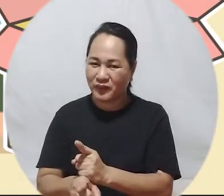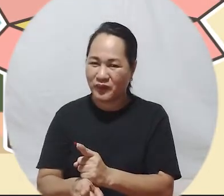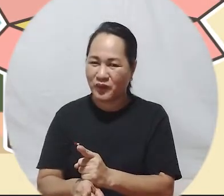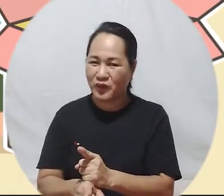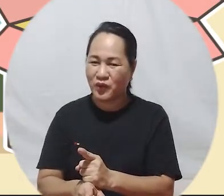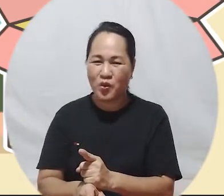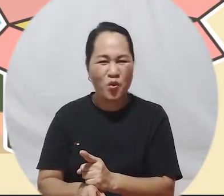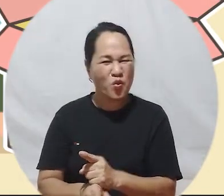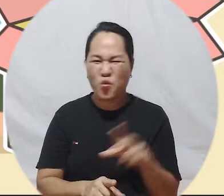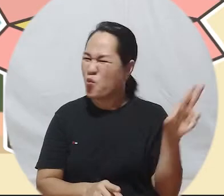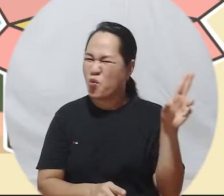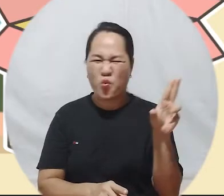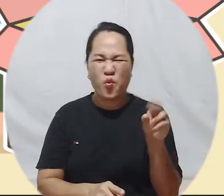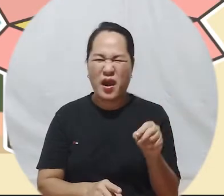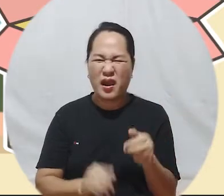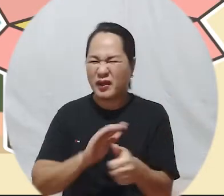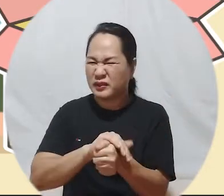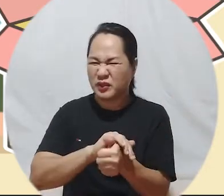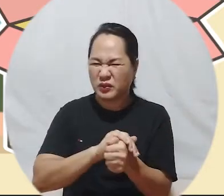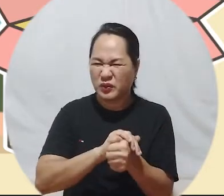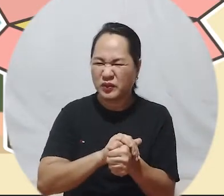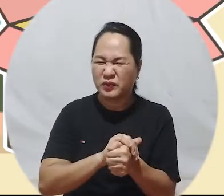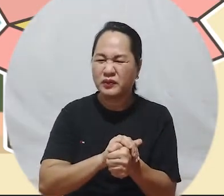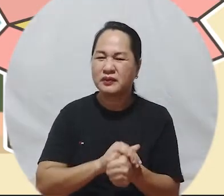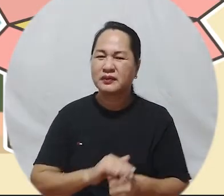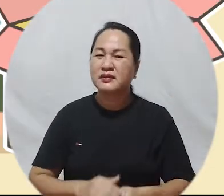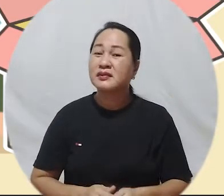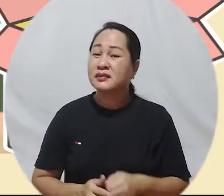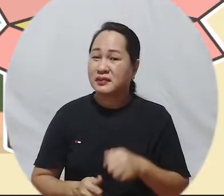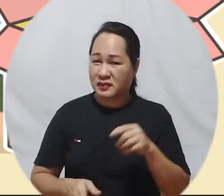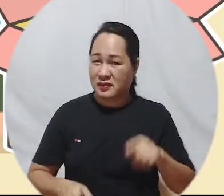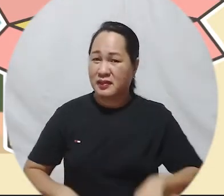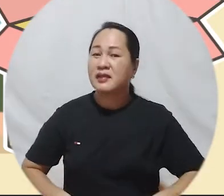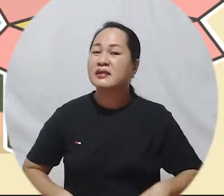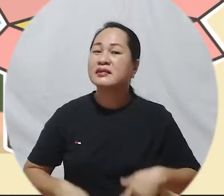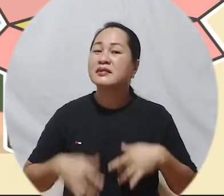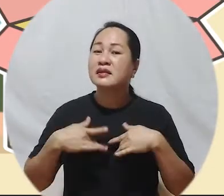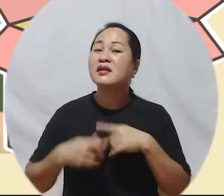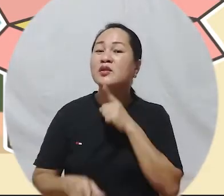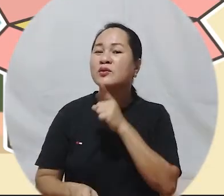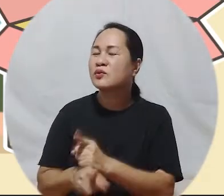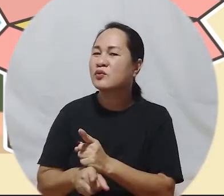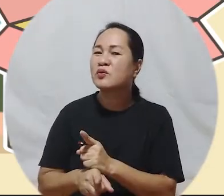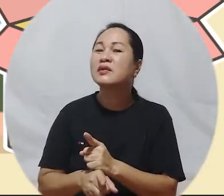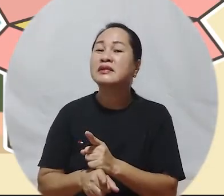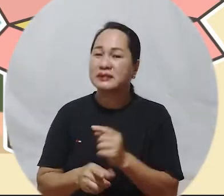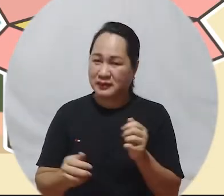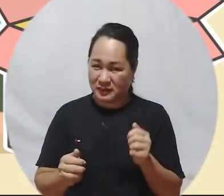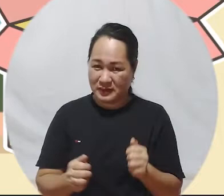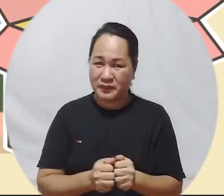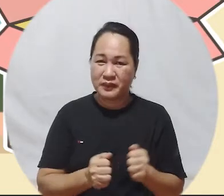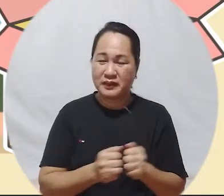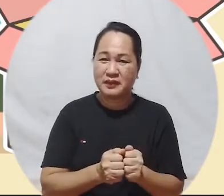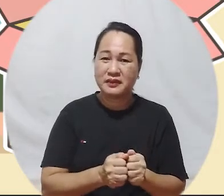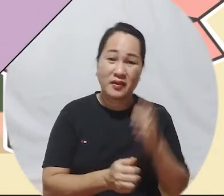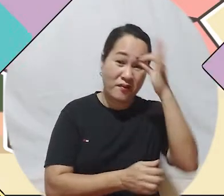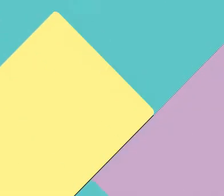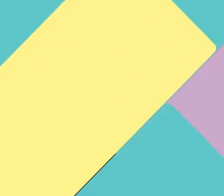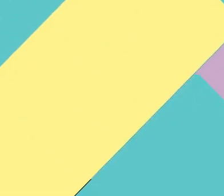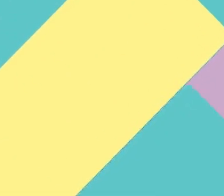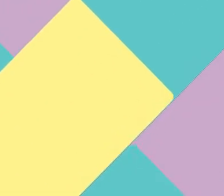Correct! There are no talking tortoises and hares in real life, so these characters belong to fantasy